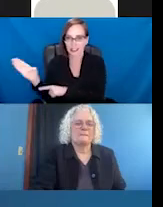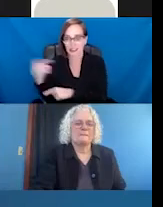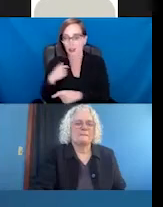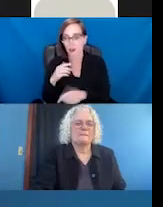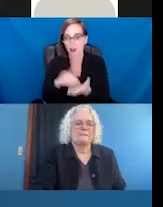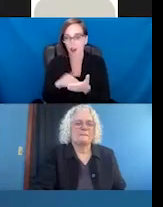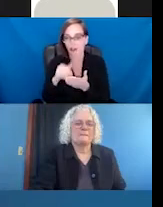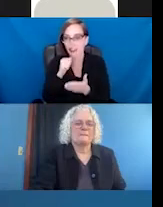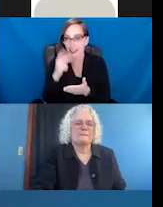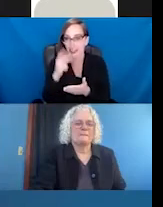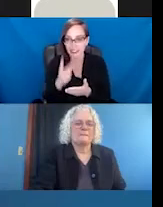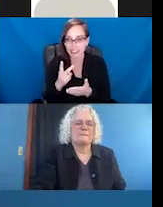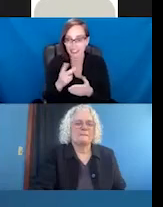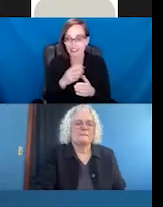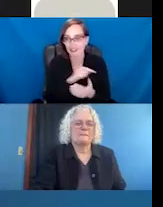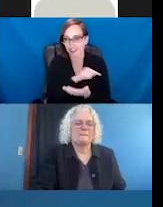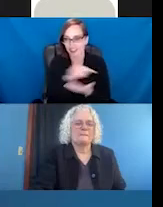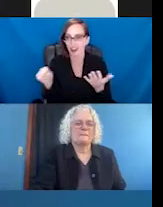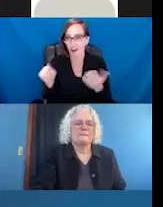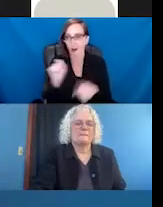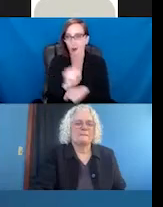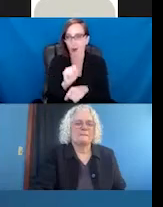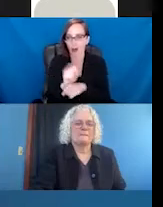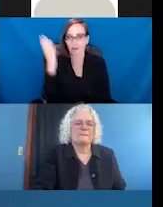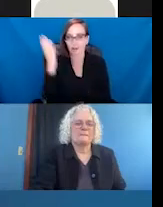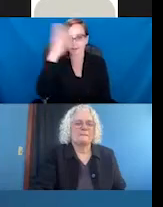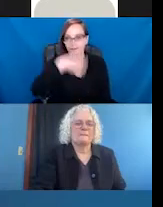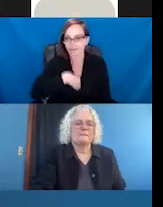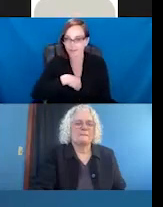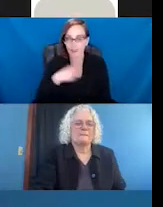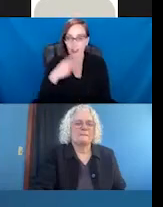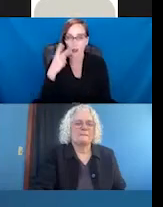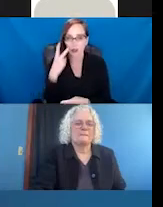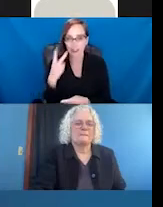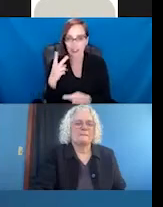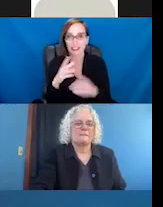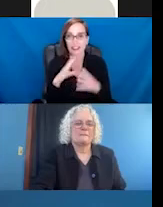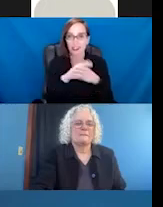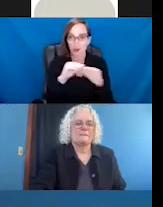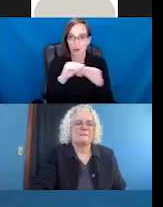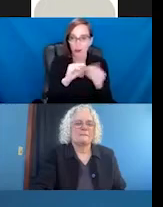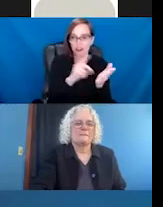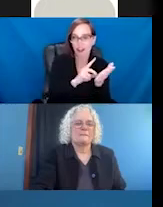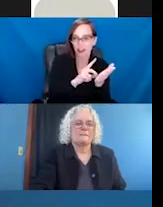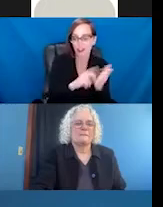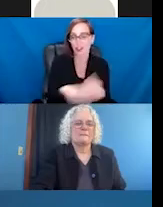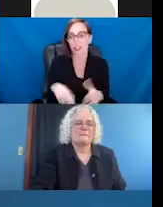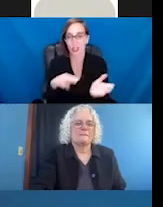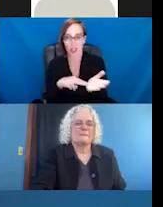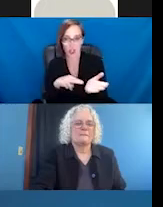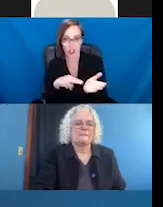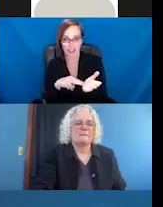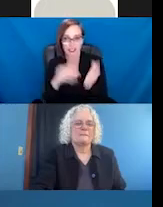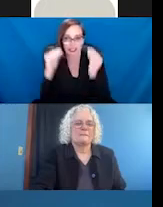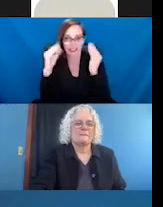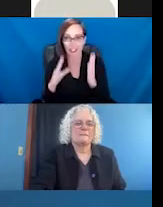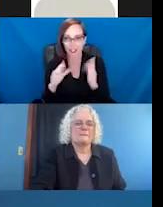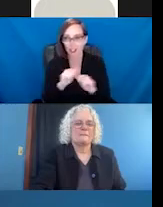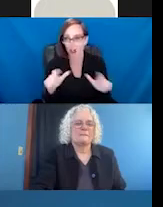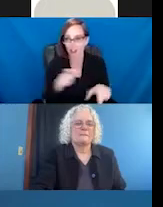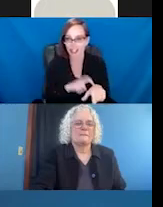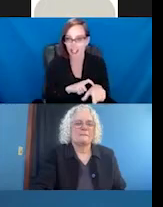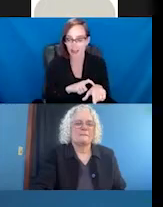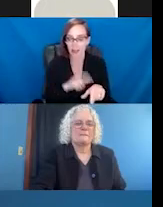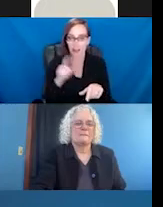invisible. We see the stories of the doctors and the teachers and the nurses on the news all the time, and we should stop and we